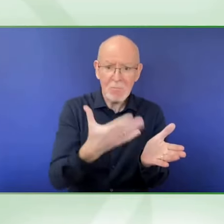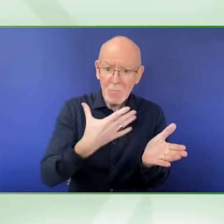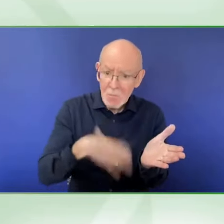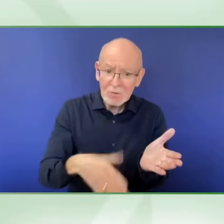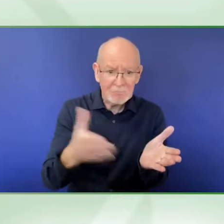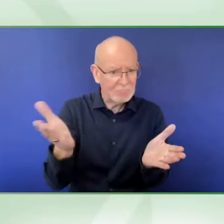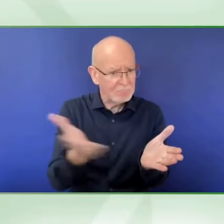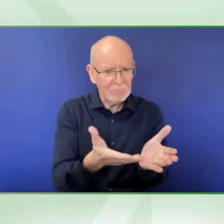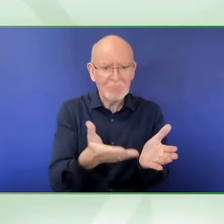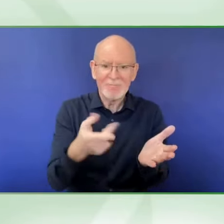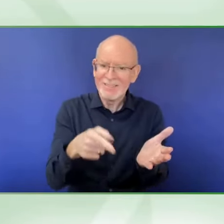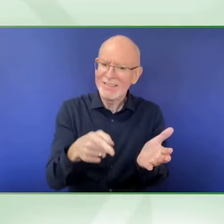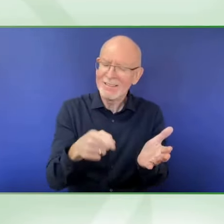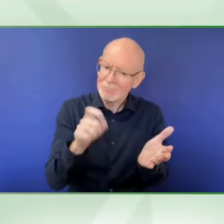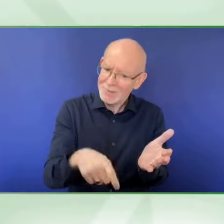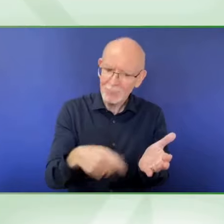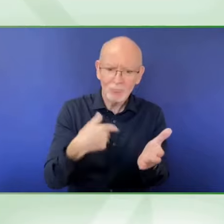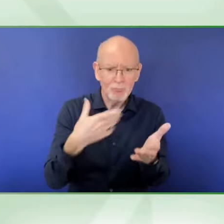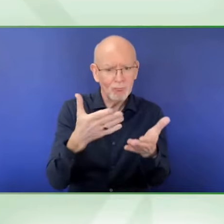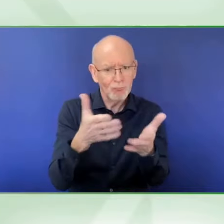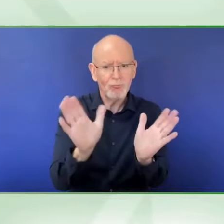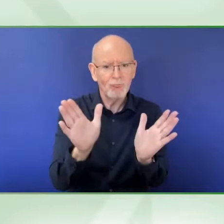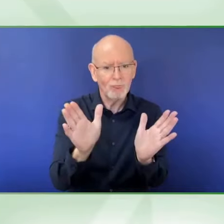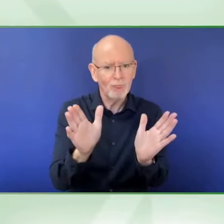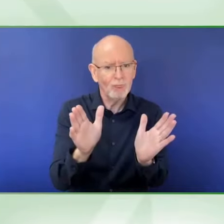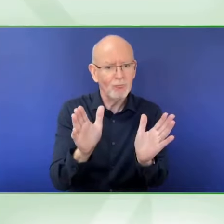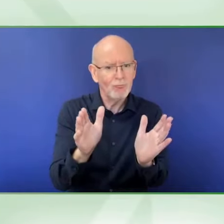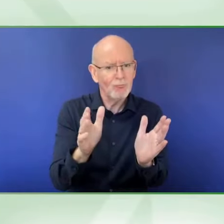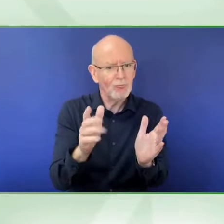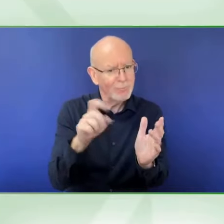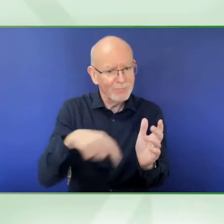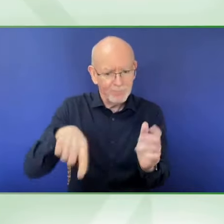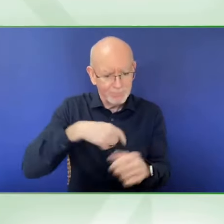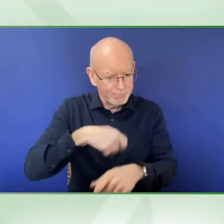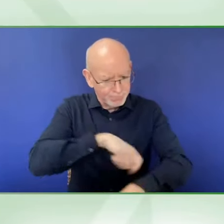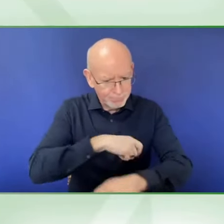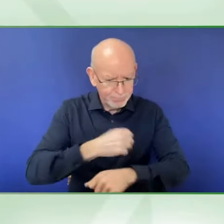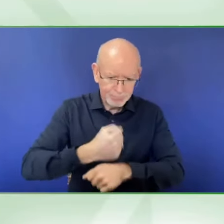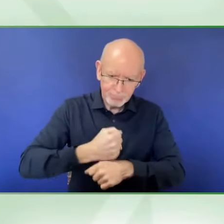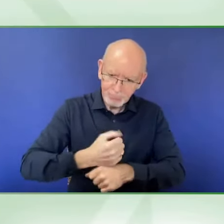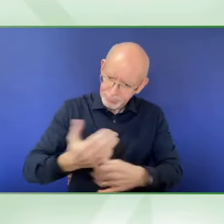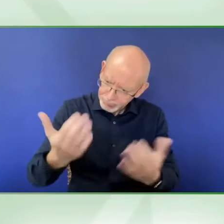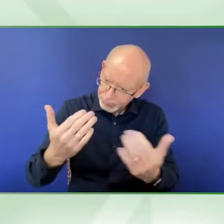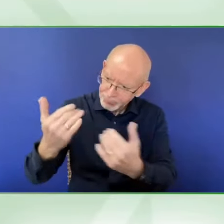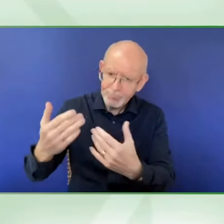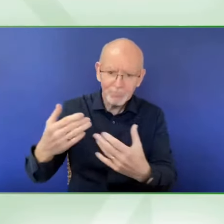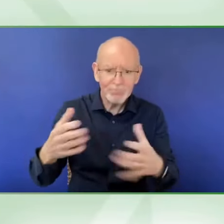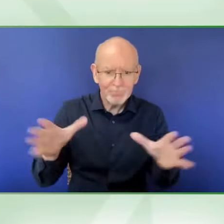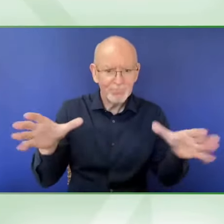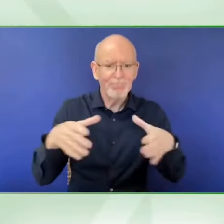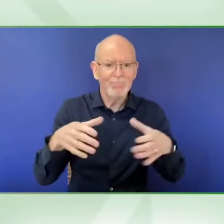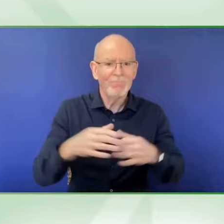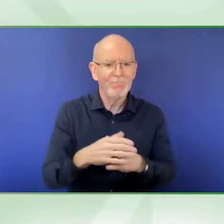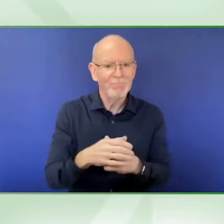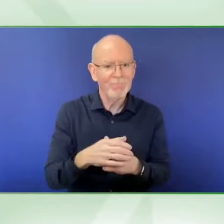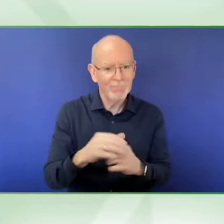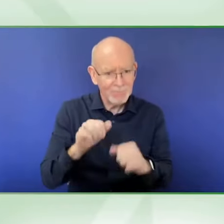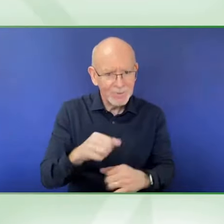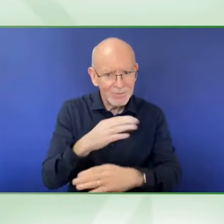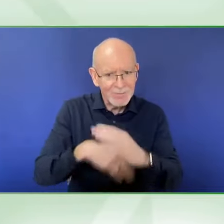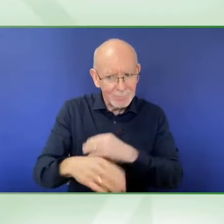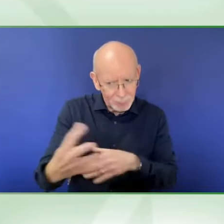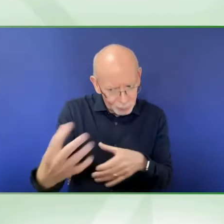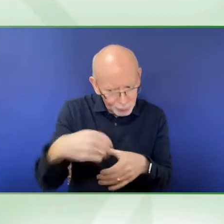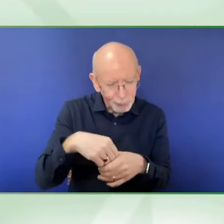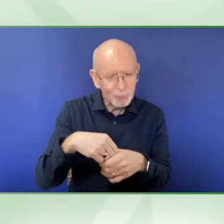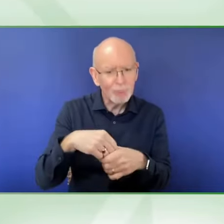us, for us to learn how to open their paths for these conversations that always surprise us.